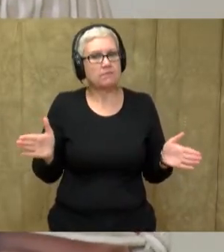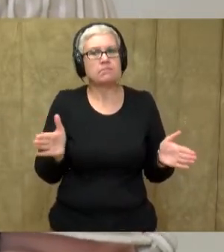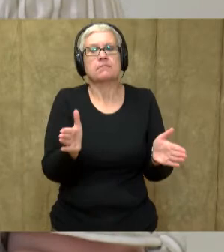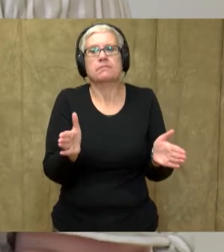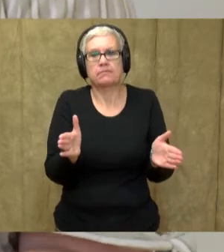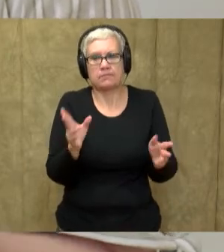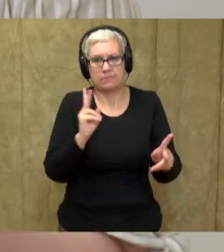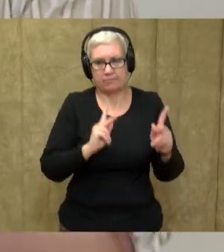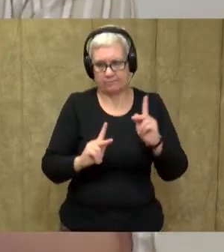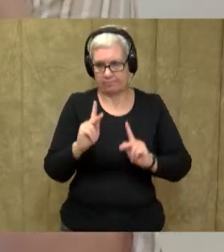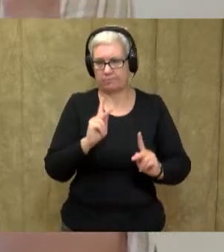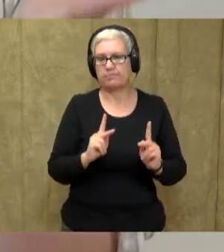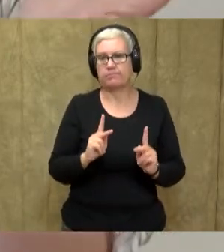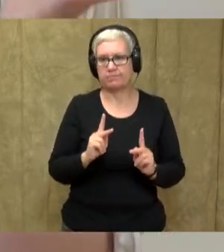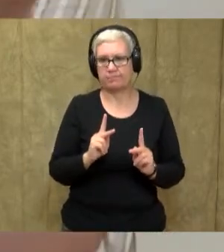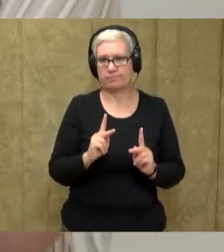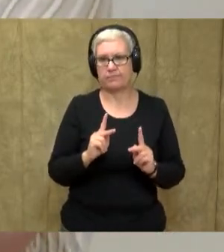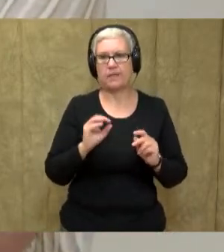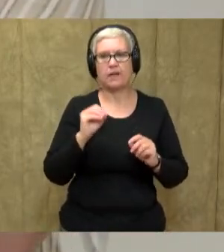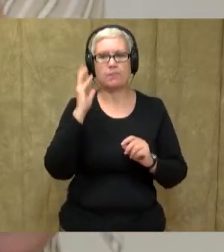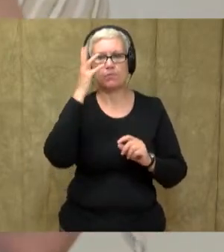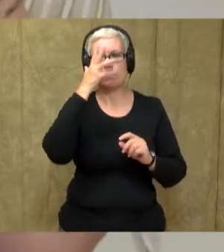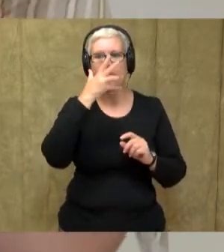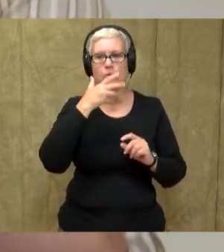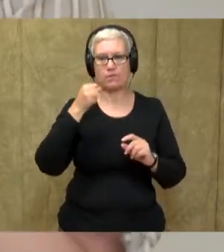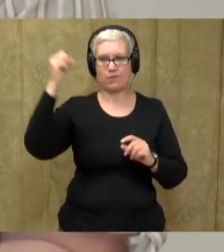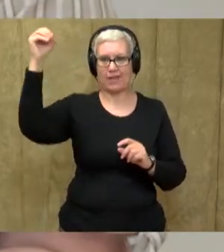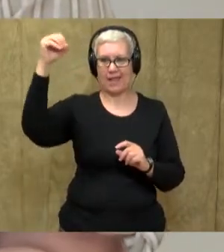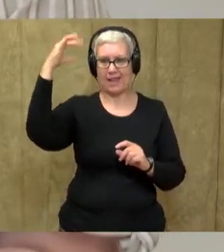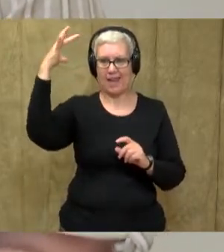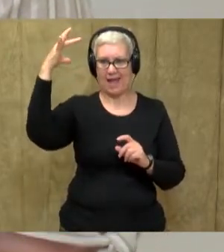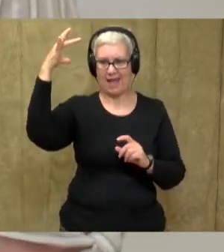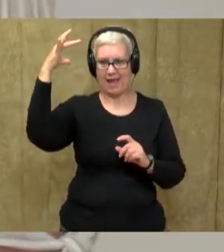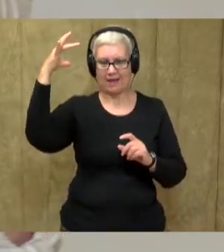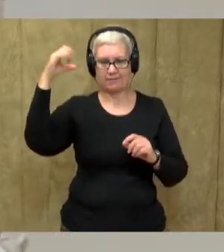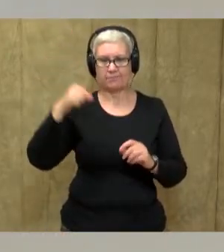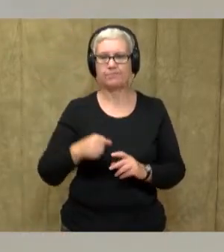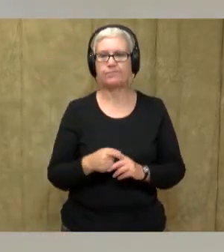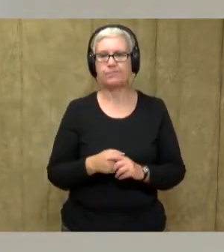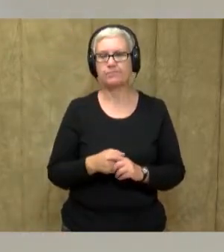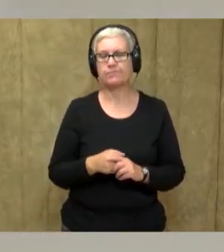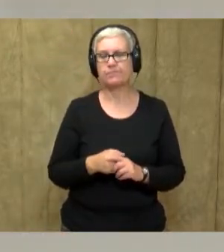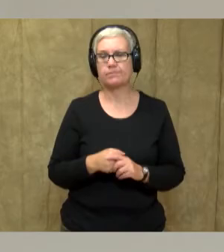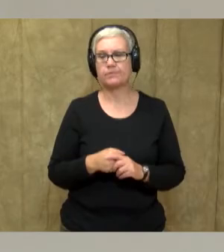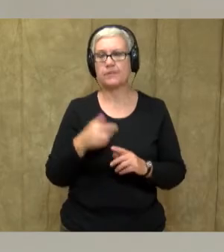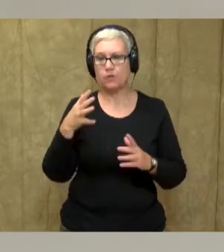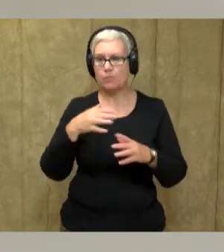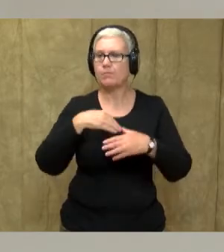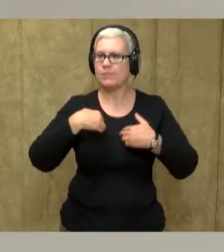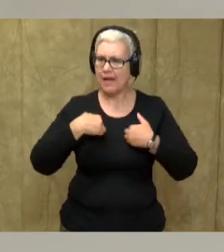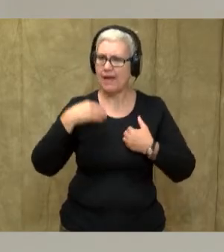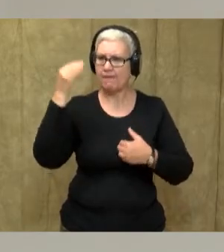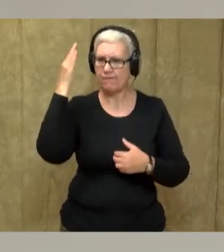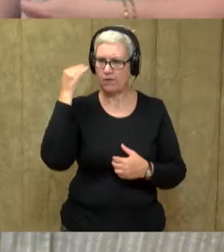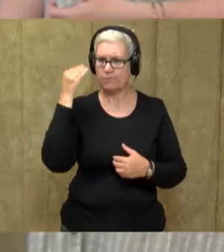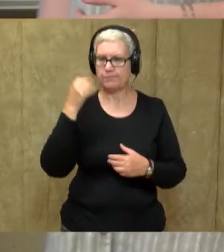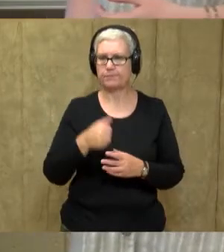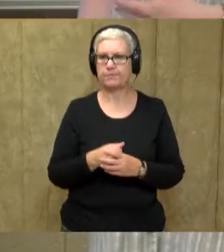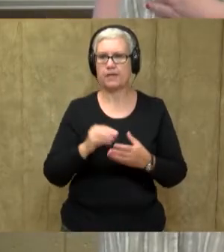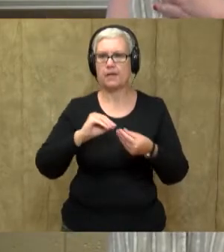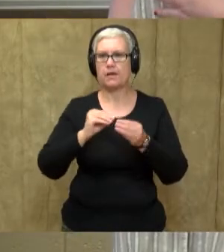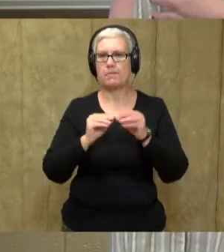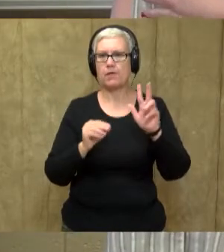he wants to use that beautiful image of light, drawing people to him, to get that hope. Look at this one, number